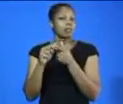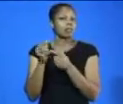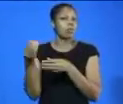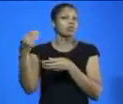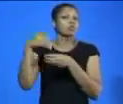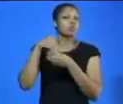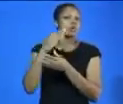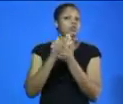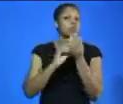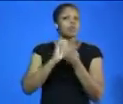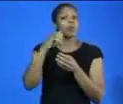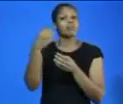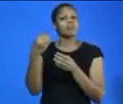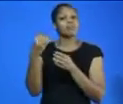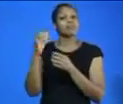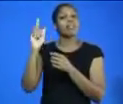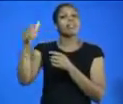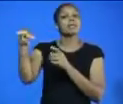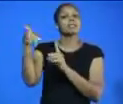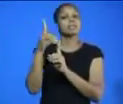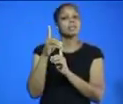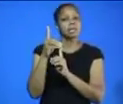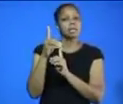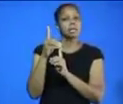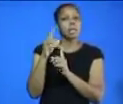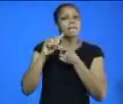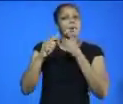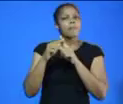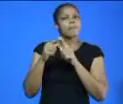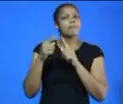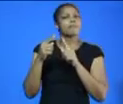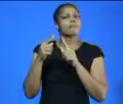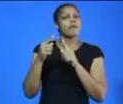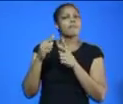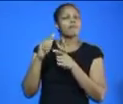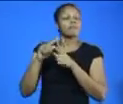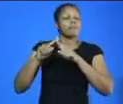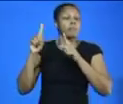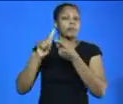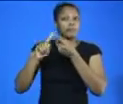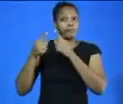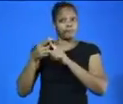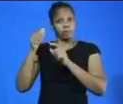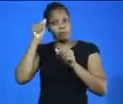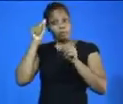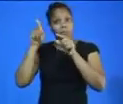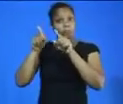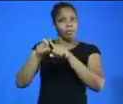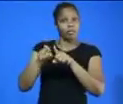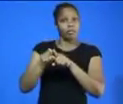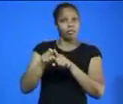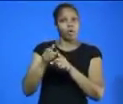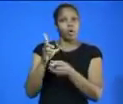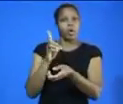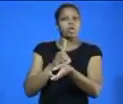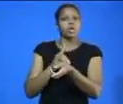others at a later date. But my friend and brother, Dr. Alonzo Smith, I will share those